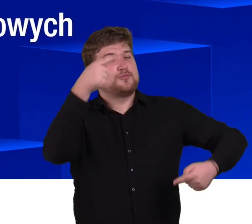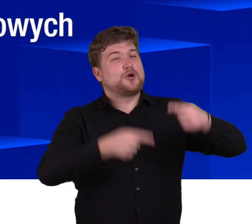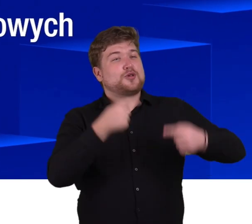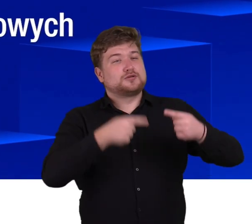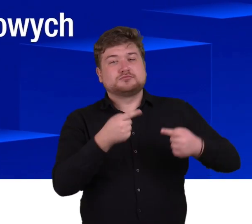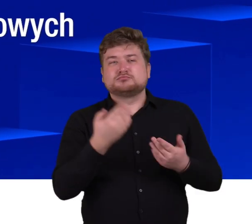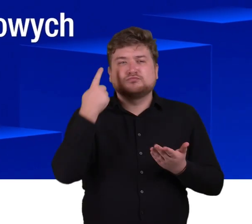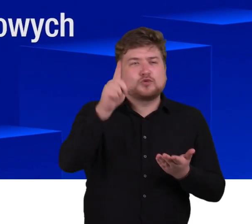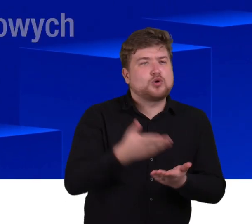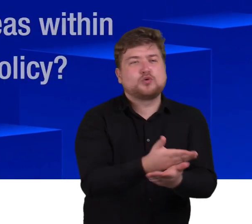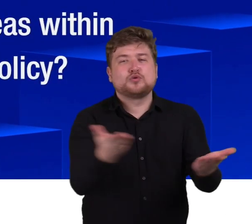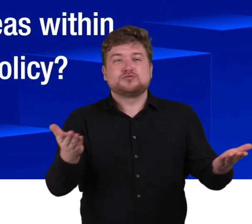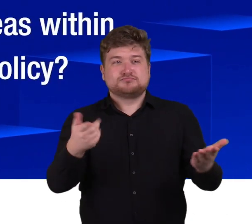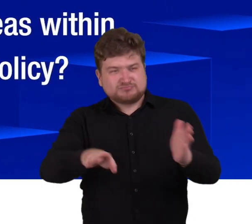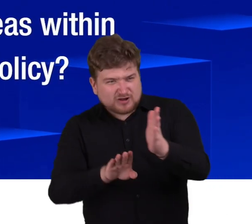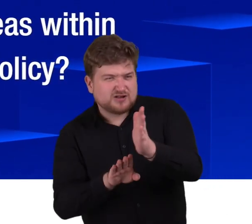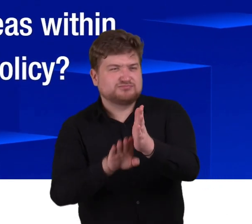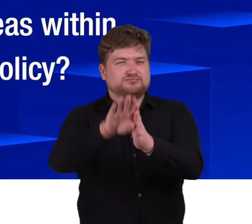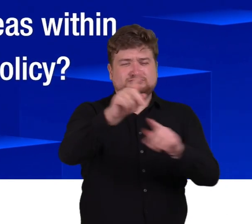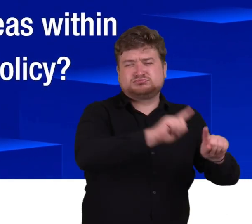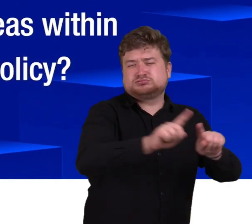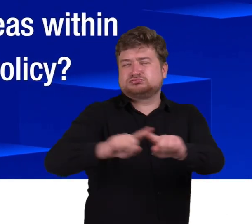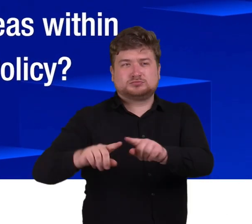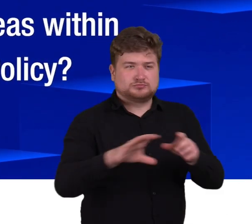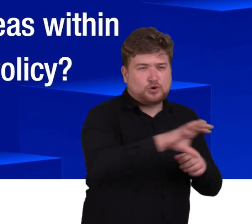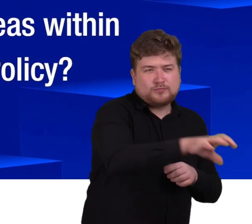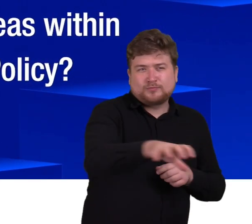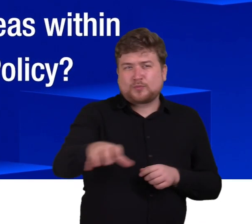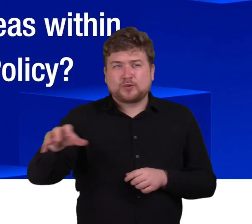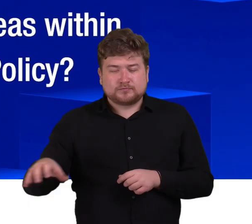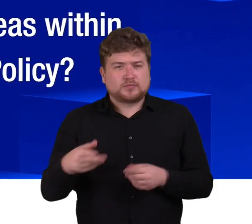celów rozwojowych różnych terytoriów.